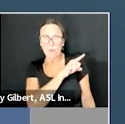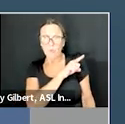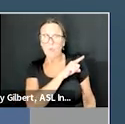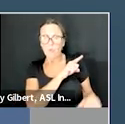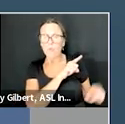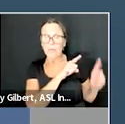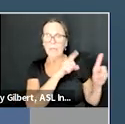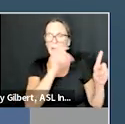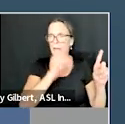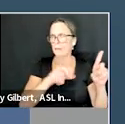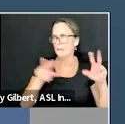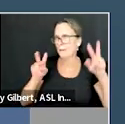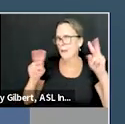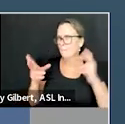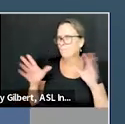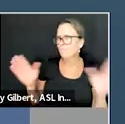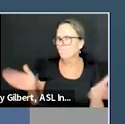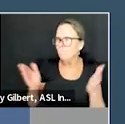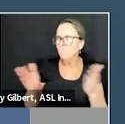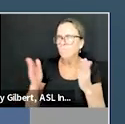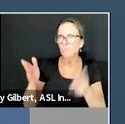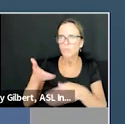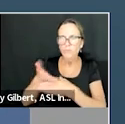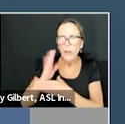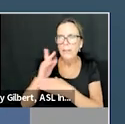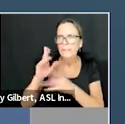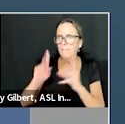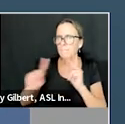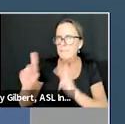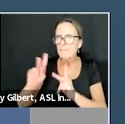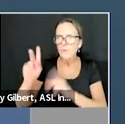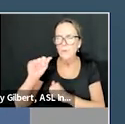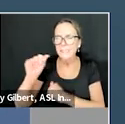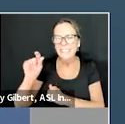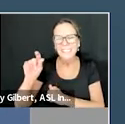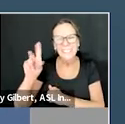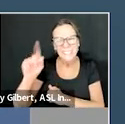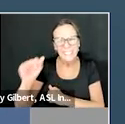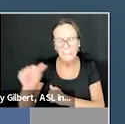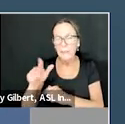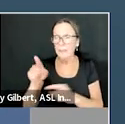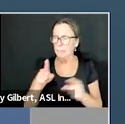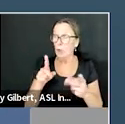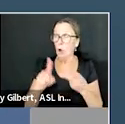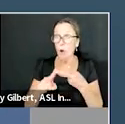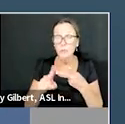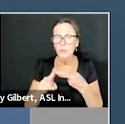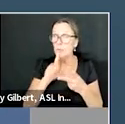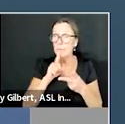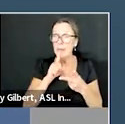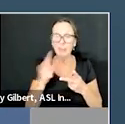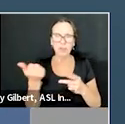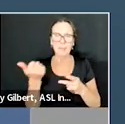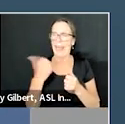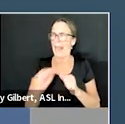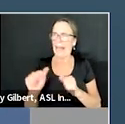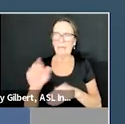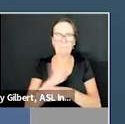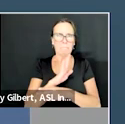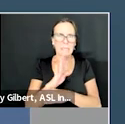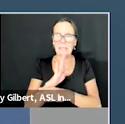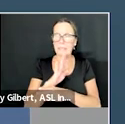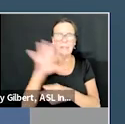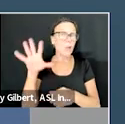to promote the rights of people with disabilities, but also to ensure that any entity, including the state, that's